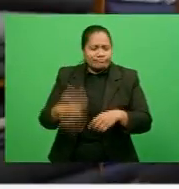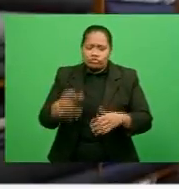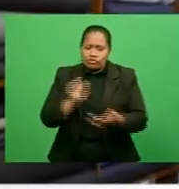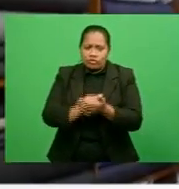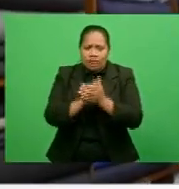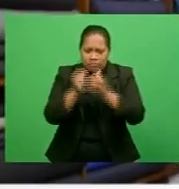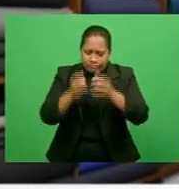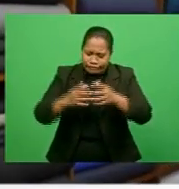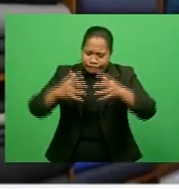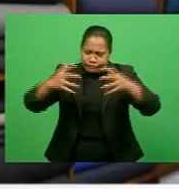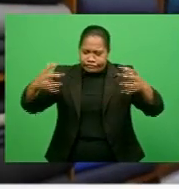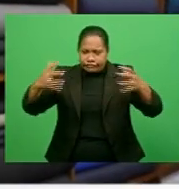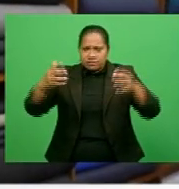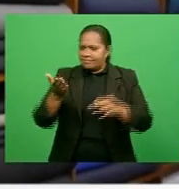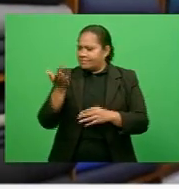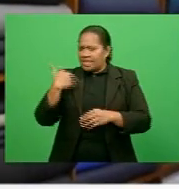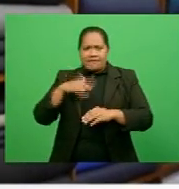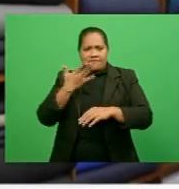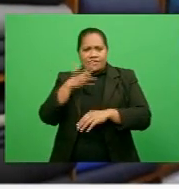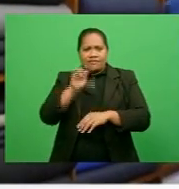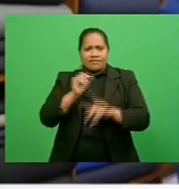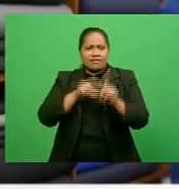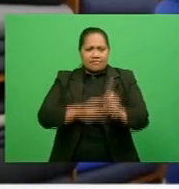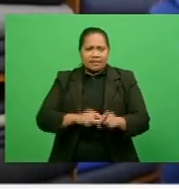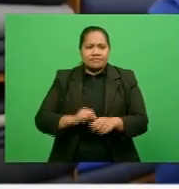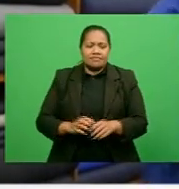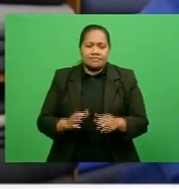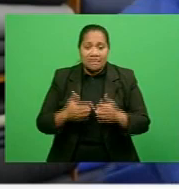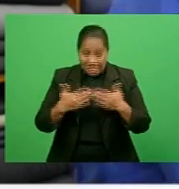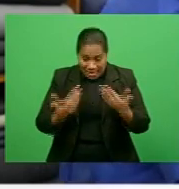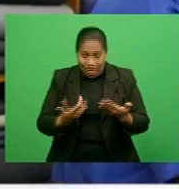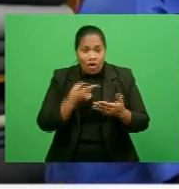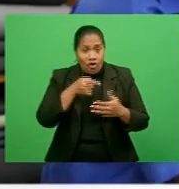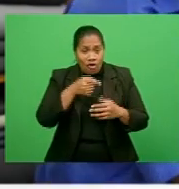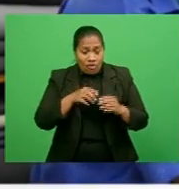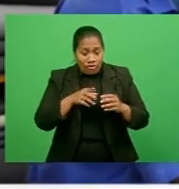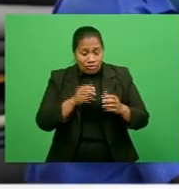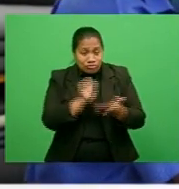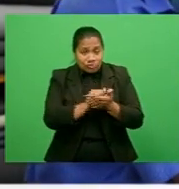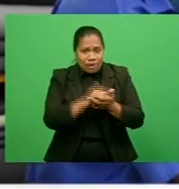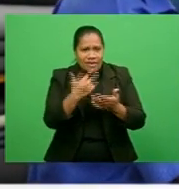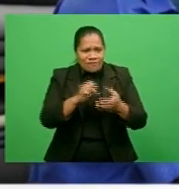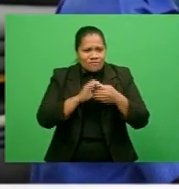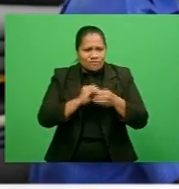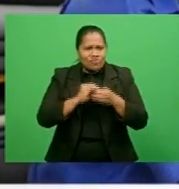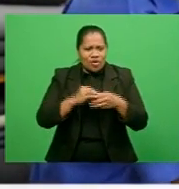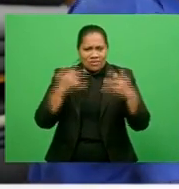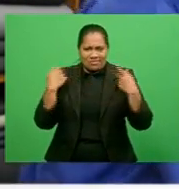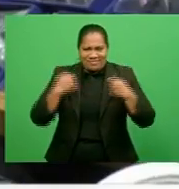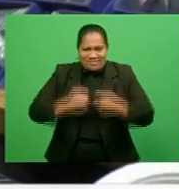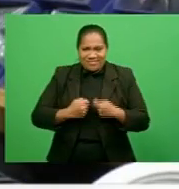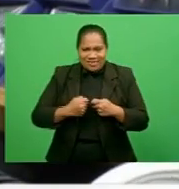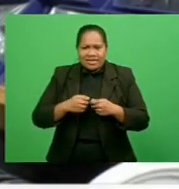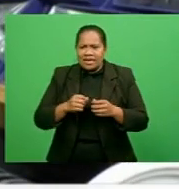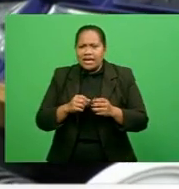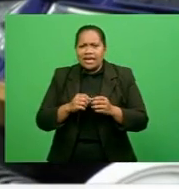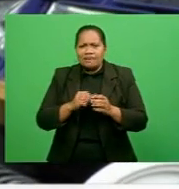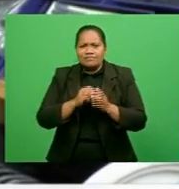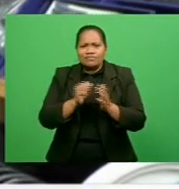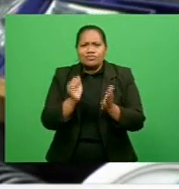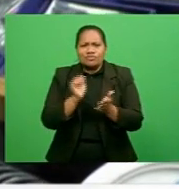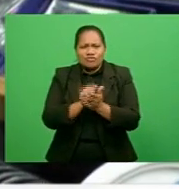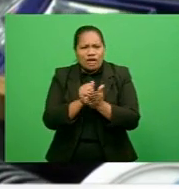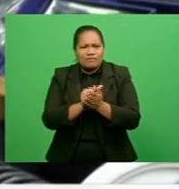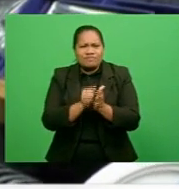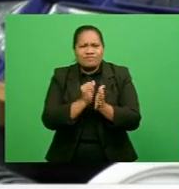years. The company now has its own garment factory, and Lala says the secret to success is remaining loyal to your customers